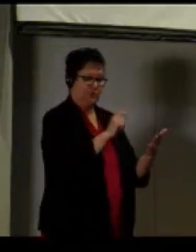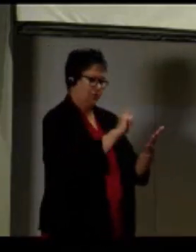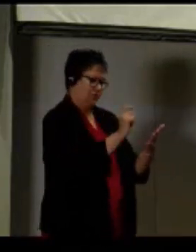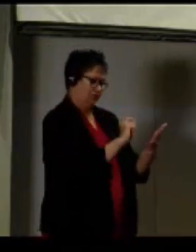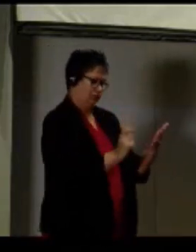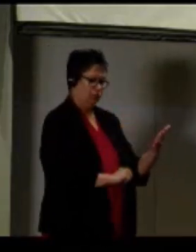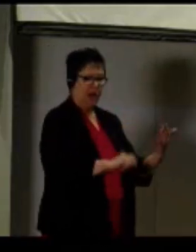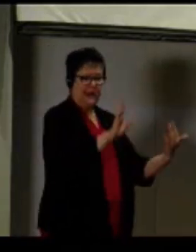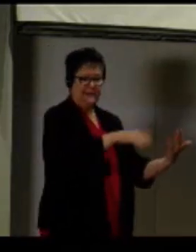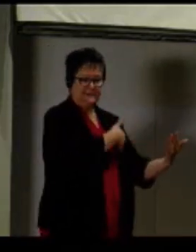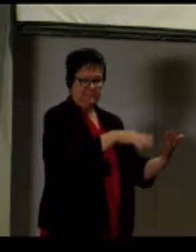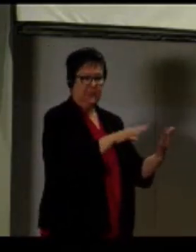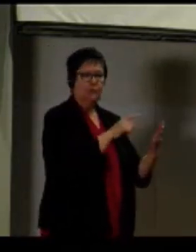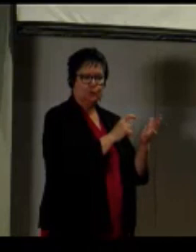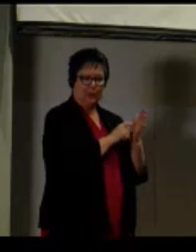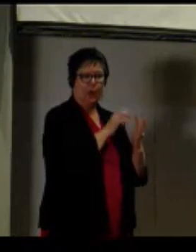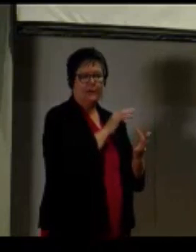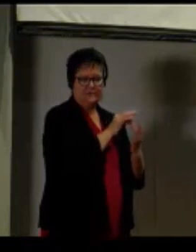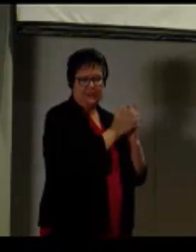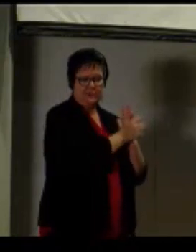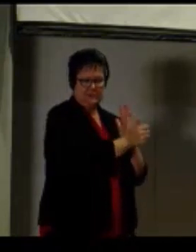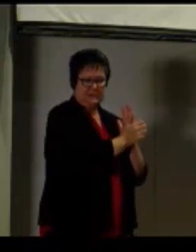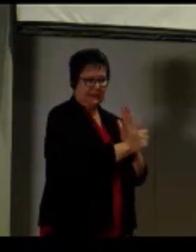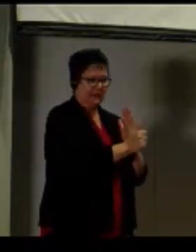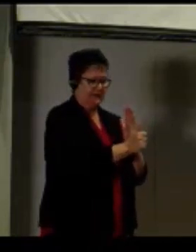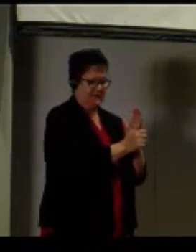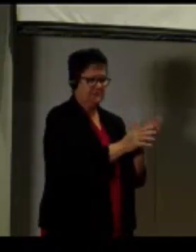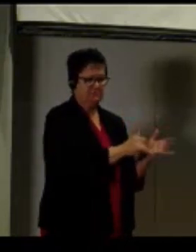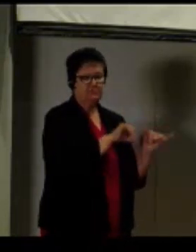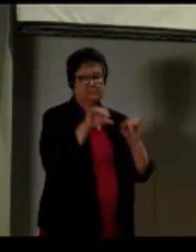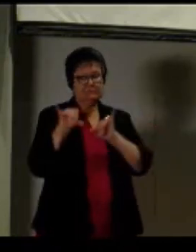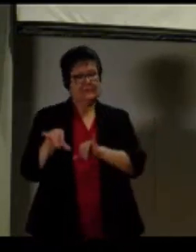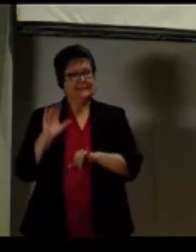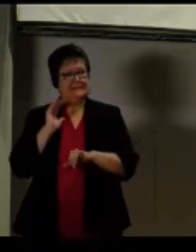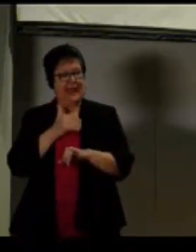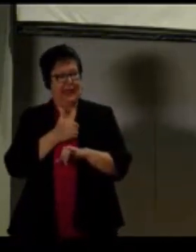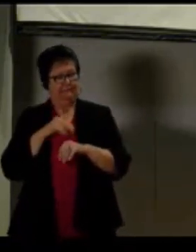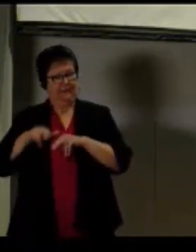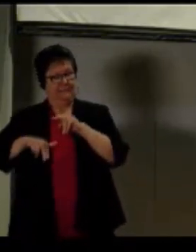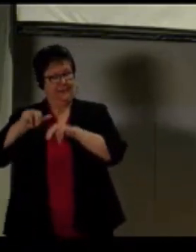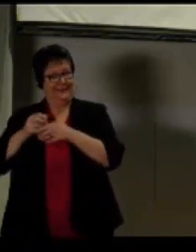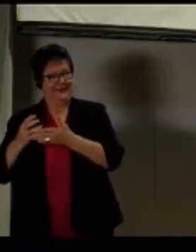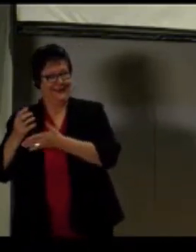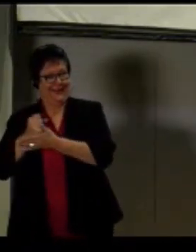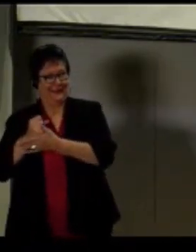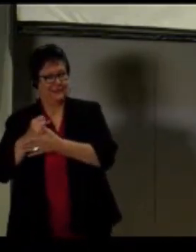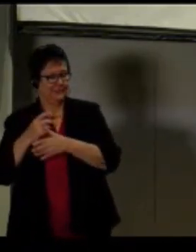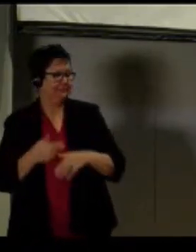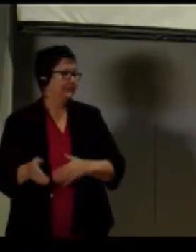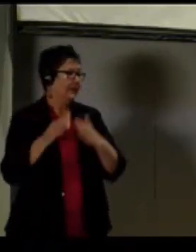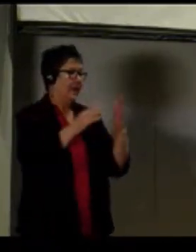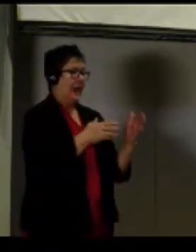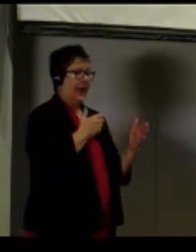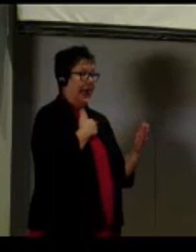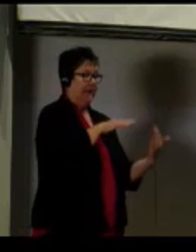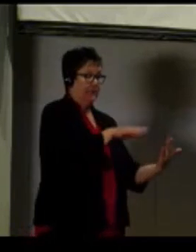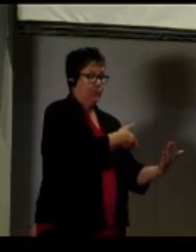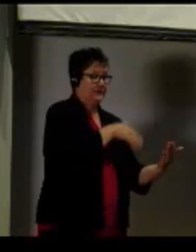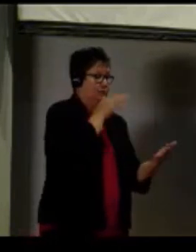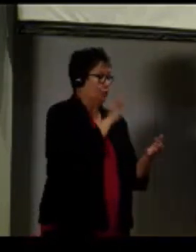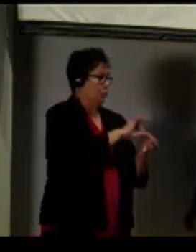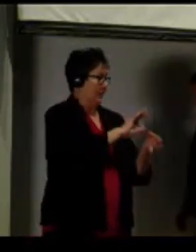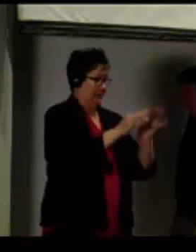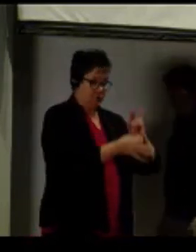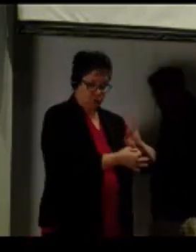of skills. And it would be comparable to building a collection using our resources. And then you have musicians who interpret that